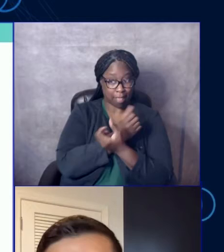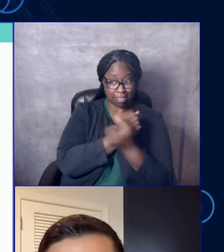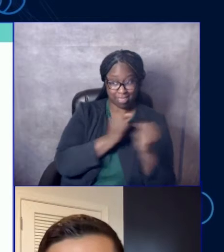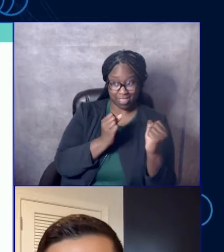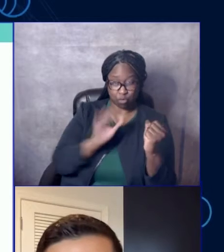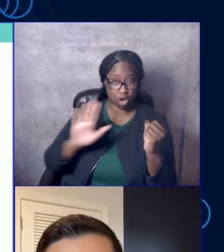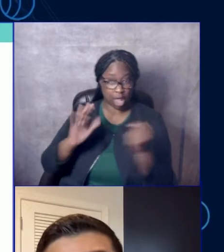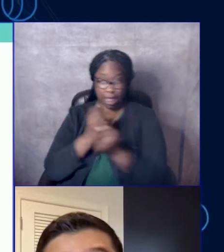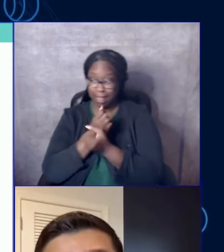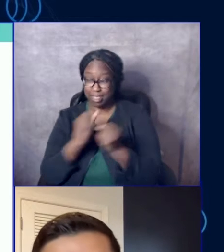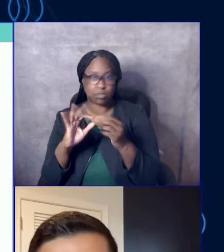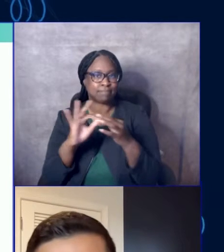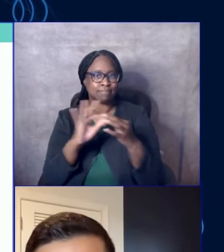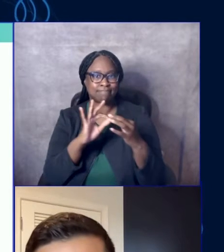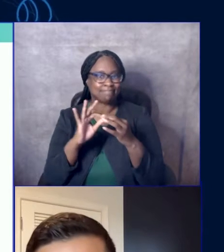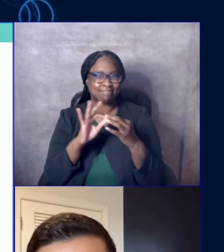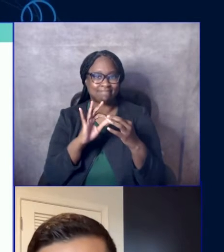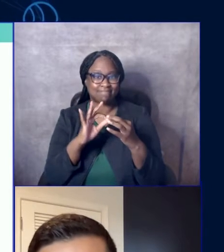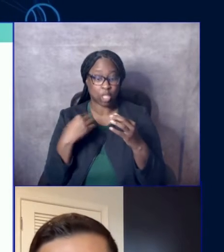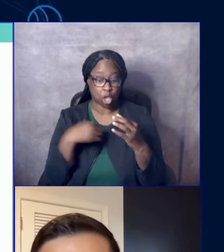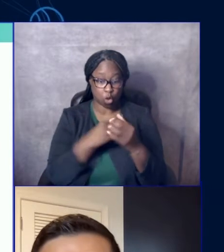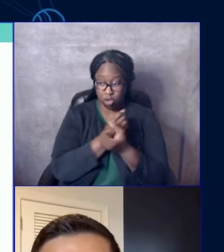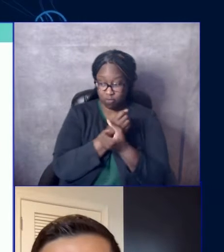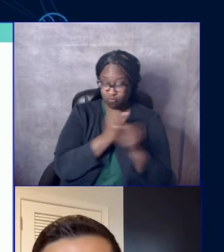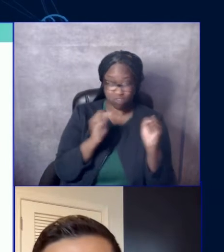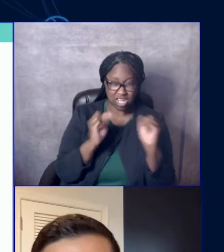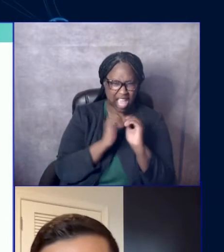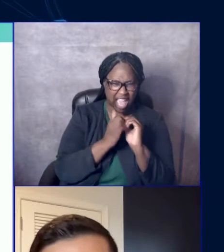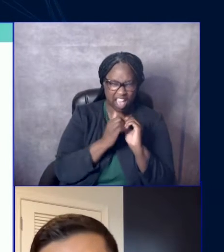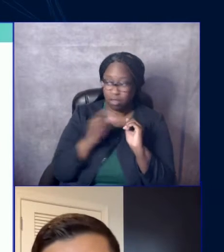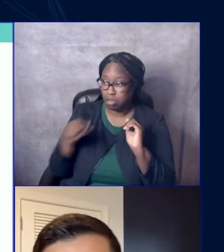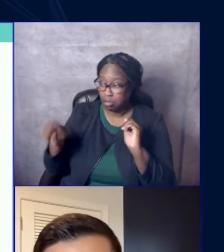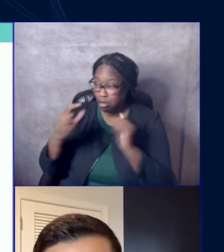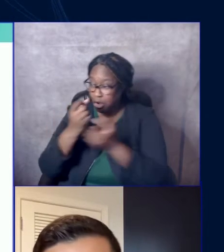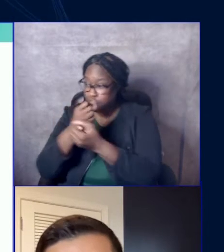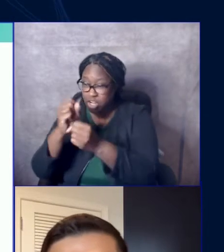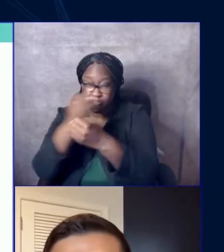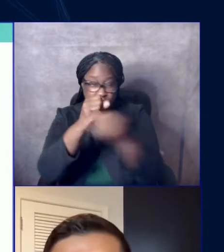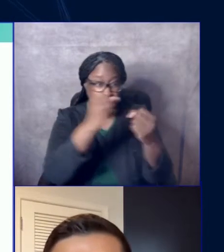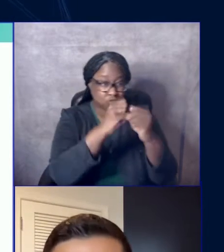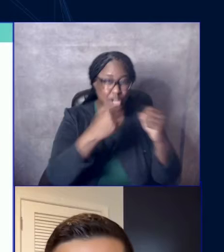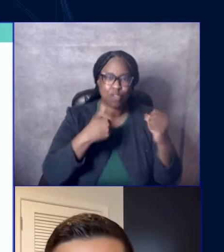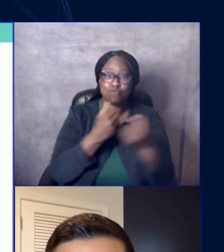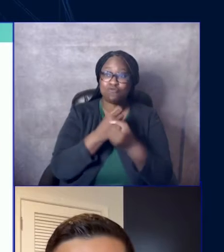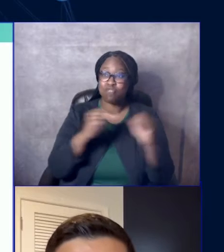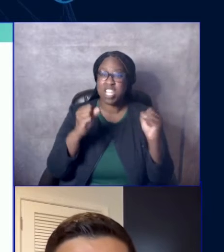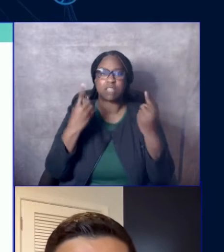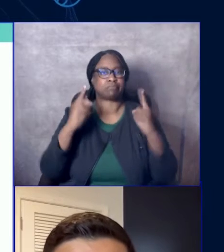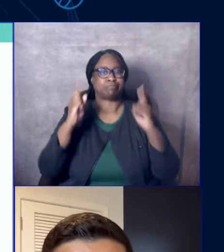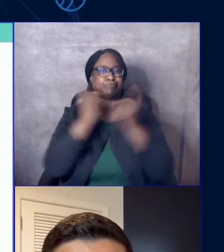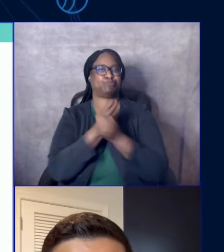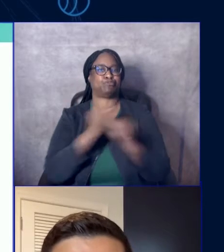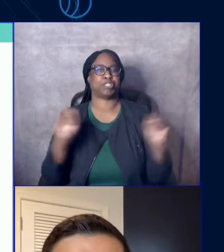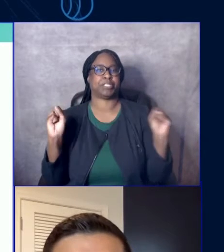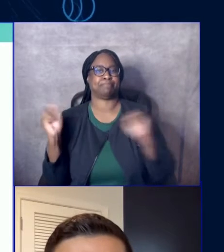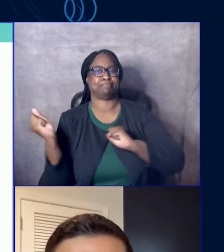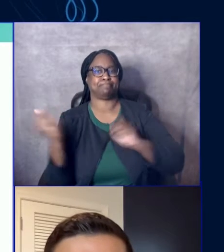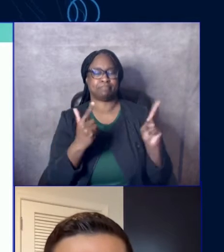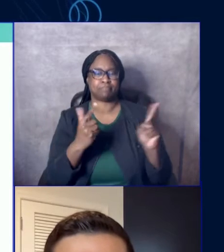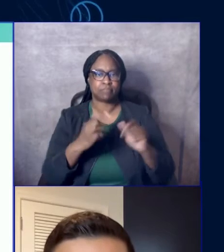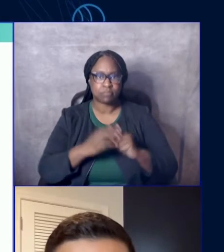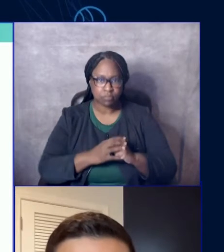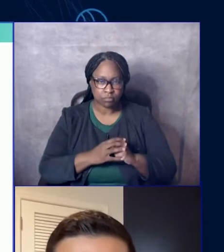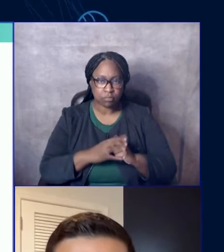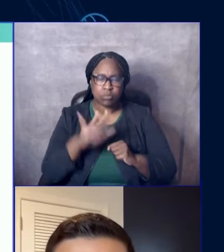any of us are free until all of us are free. And so in that moment, we needed to make sure that we were updating our messaging to